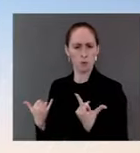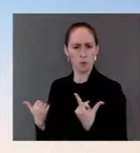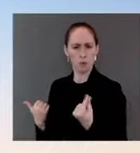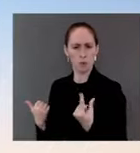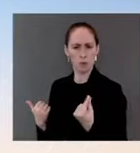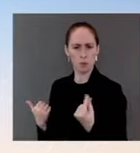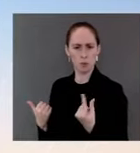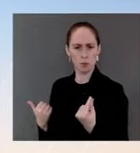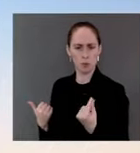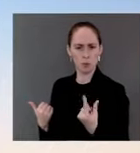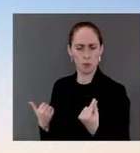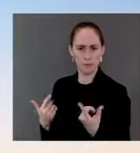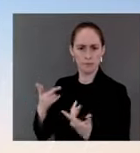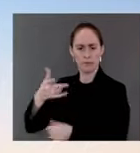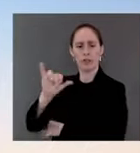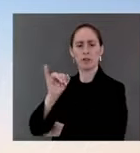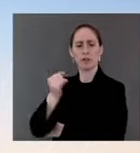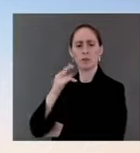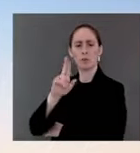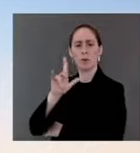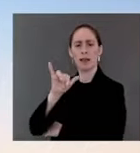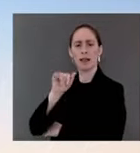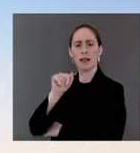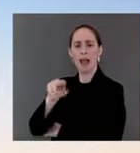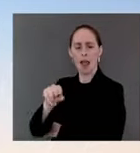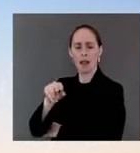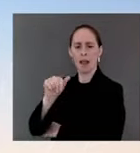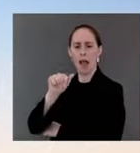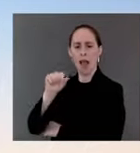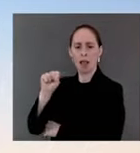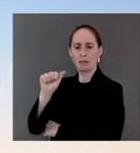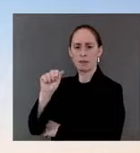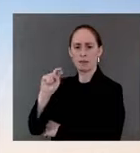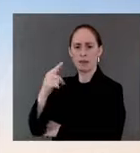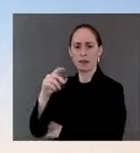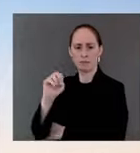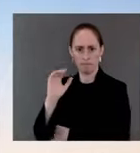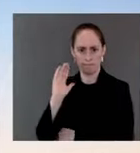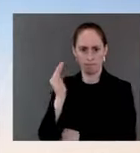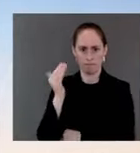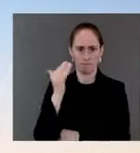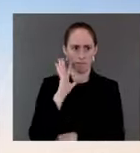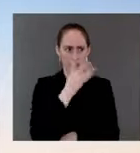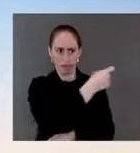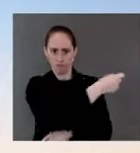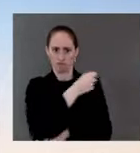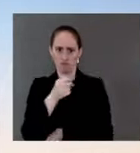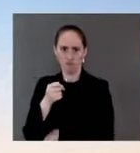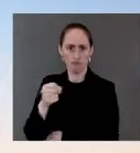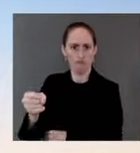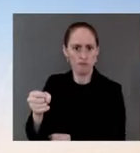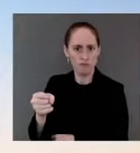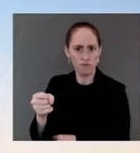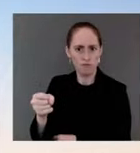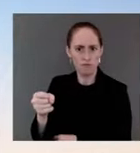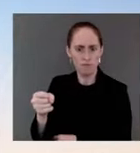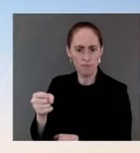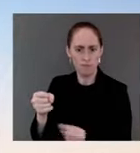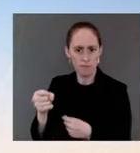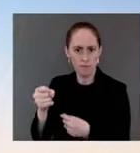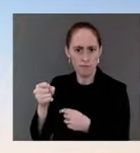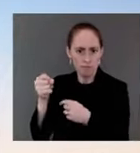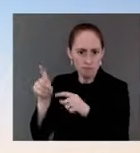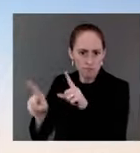a case it's an ongoing criminal case, so I'd refer you to the Department of Justice and their statement. The president is committed